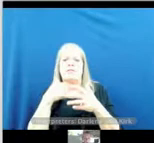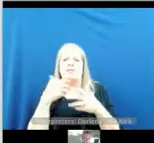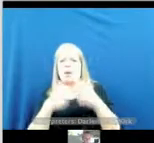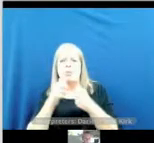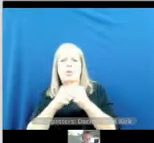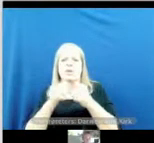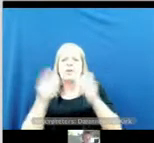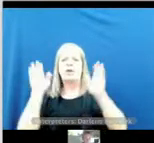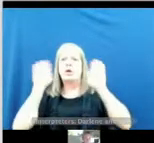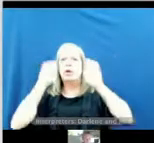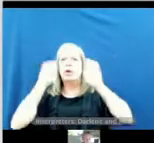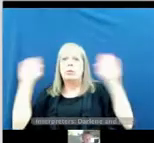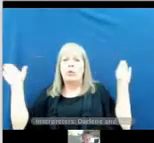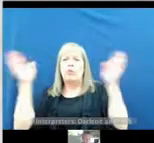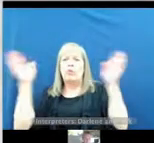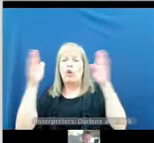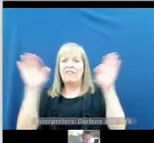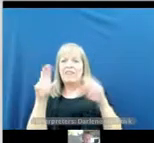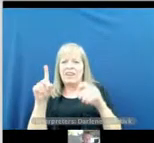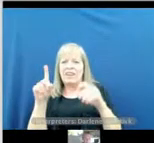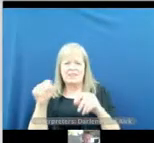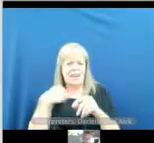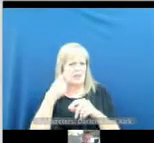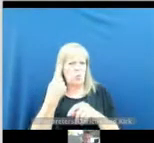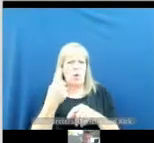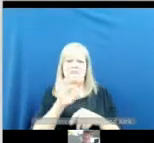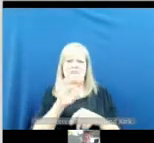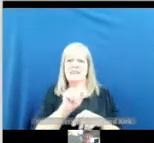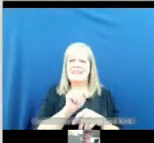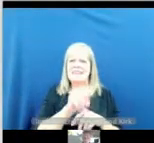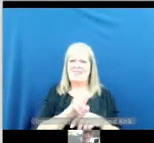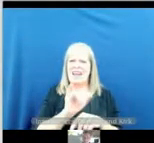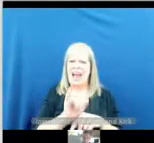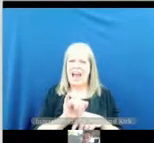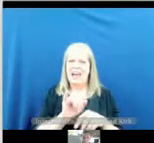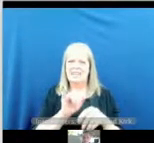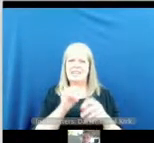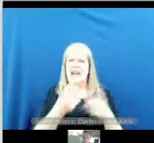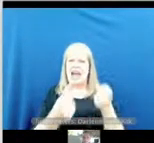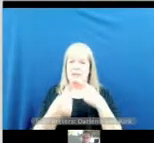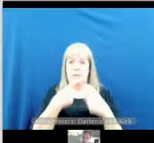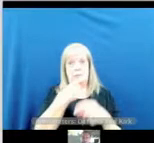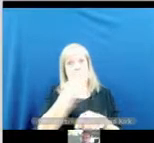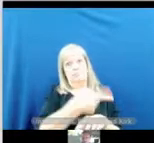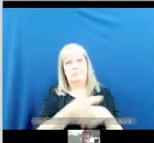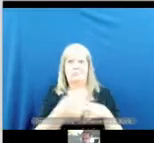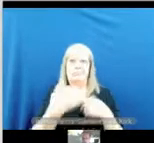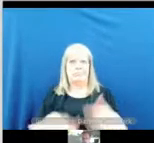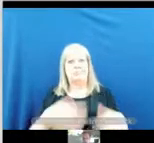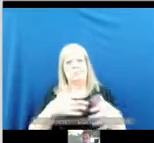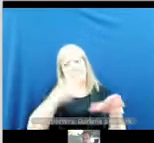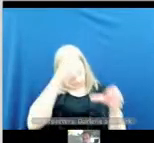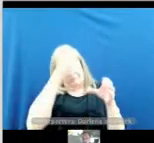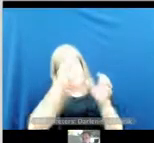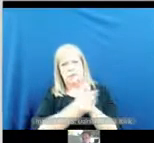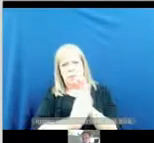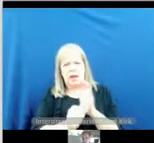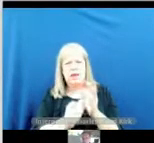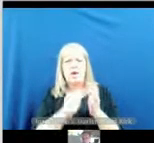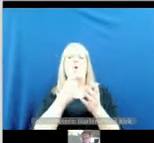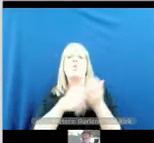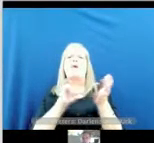asked a question earlier, I think it was one of the TVIs, because they're the experts, could tell a lot better than me about, well, what is peripheral field